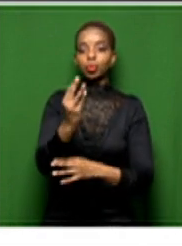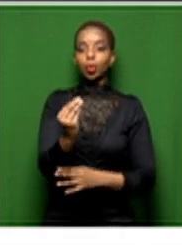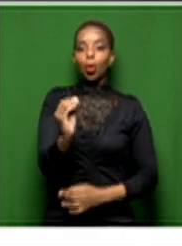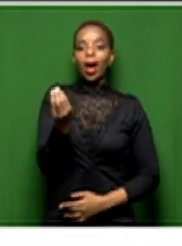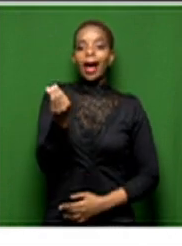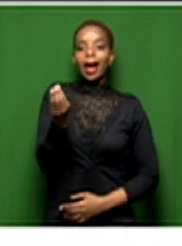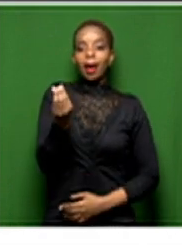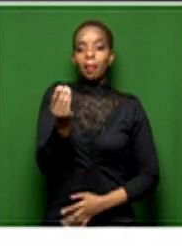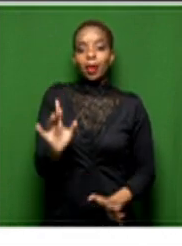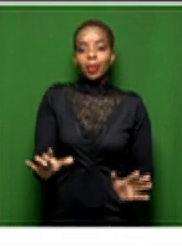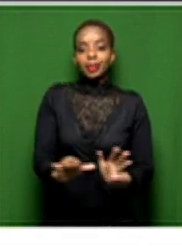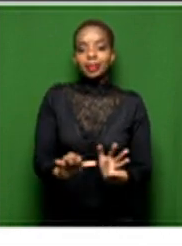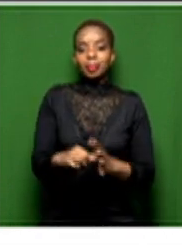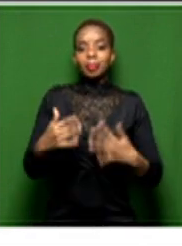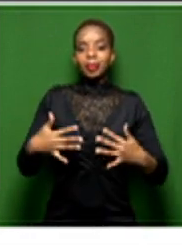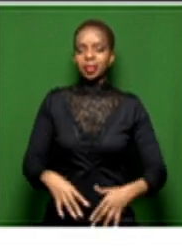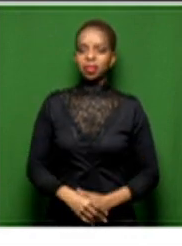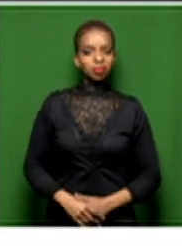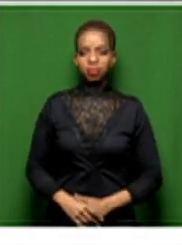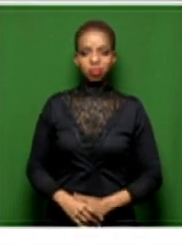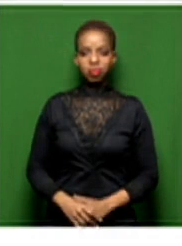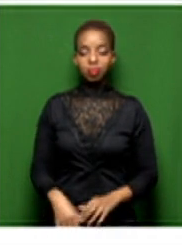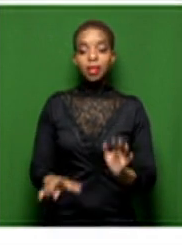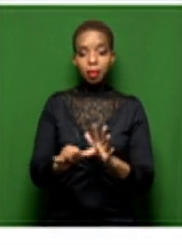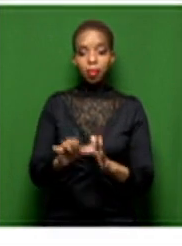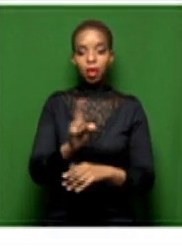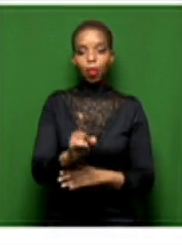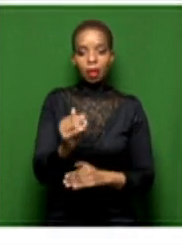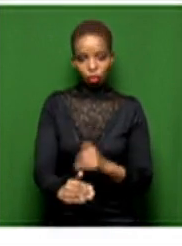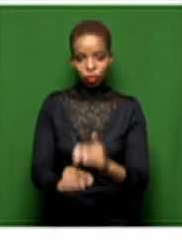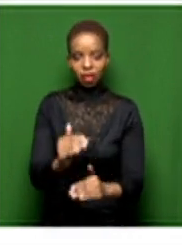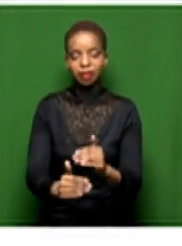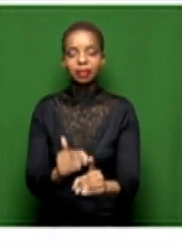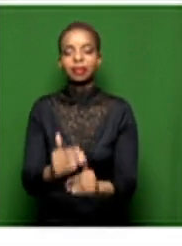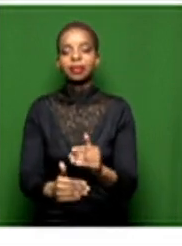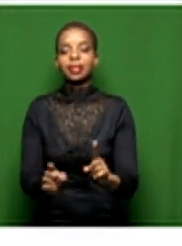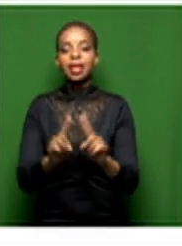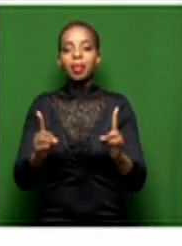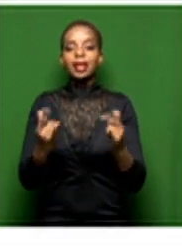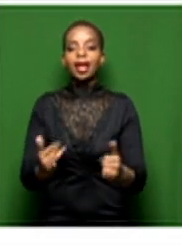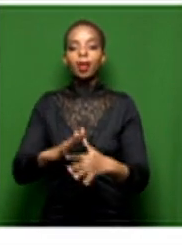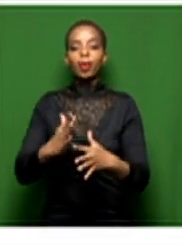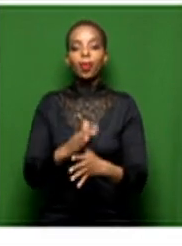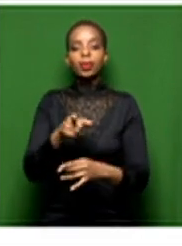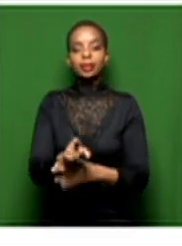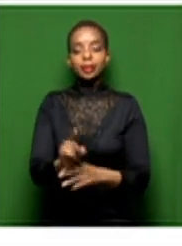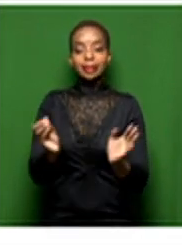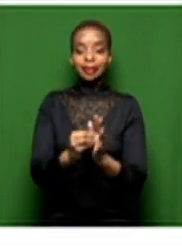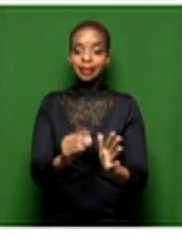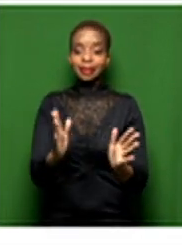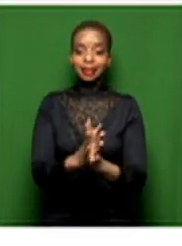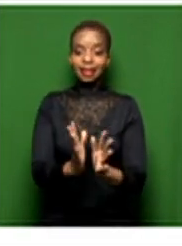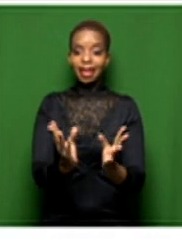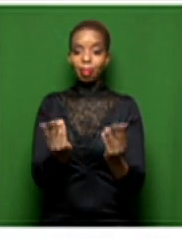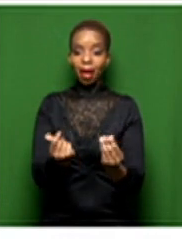important part, but it is the process which is important. But now, because it is not a regulated figure, then you'd find